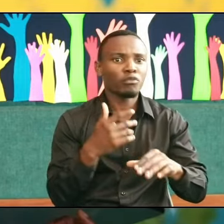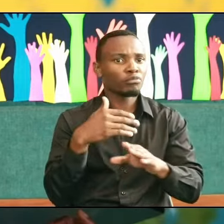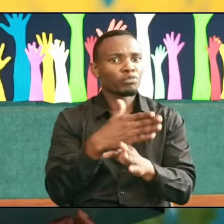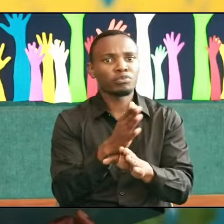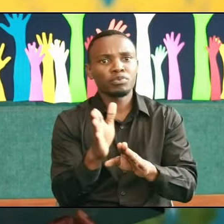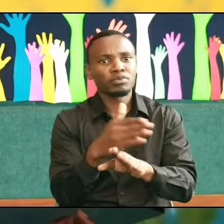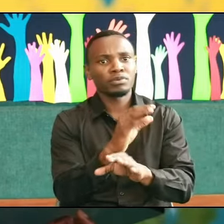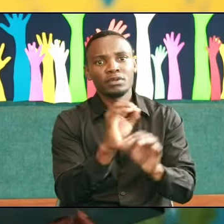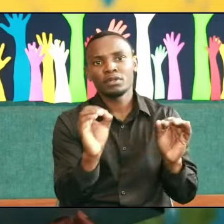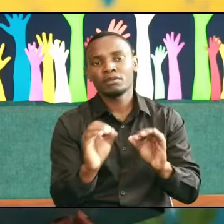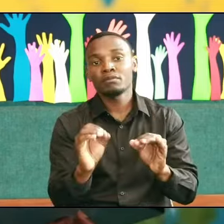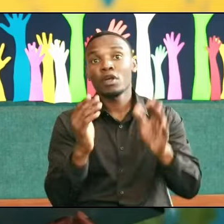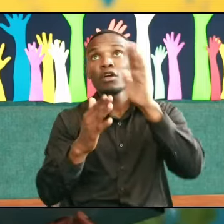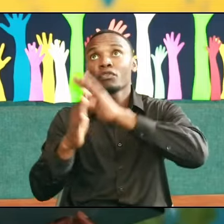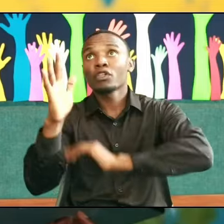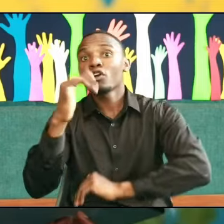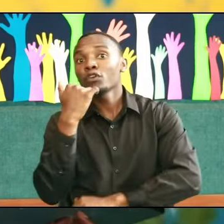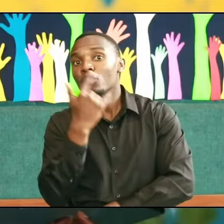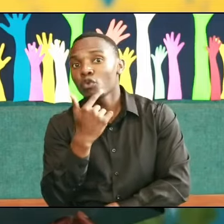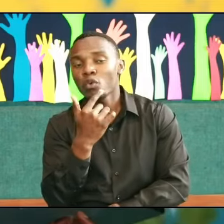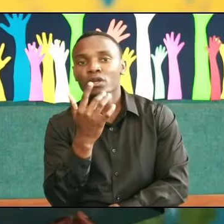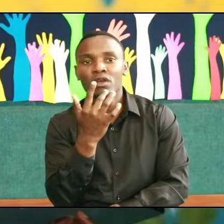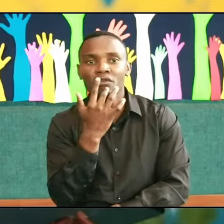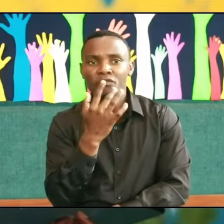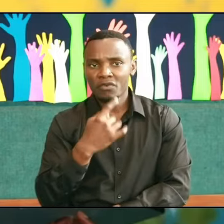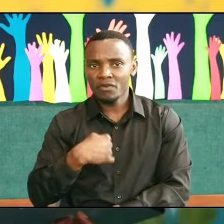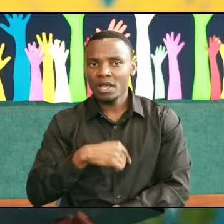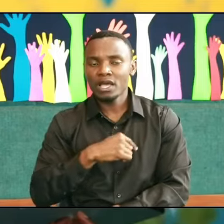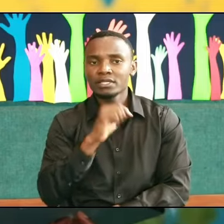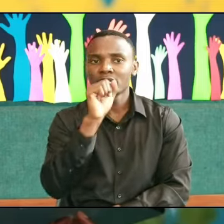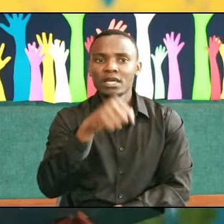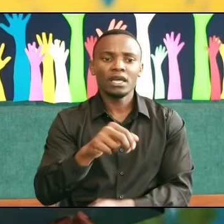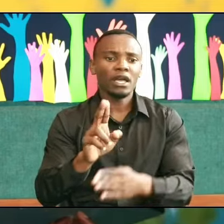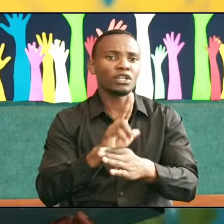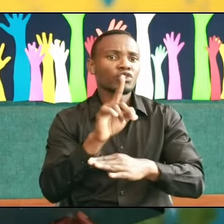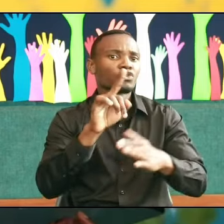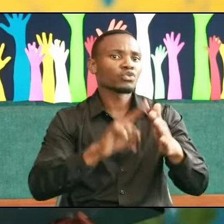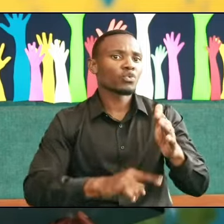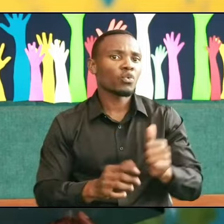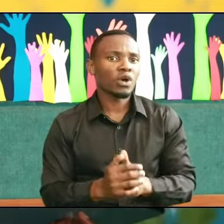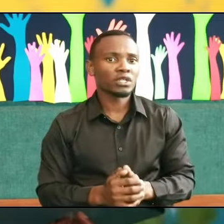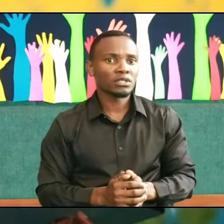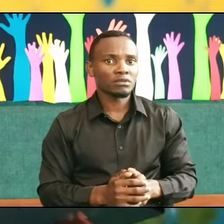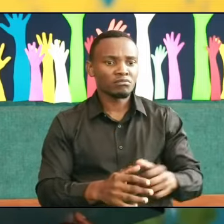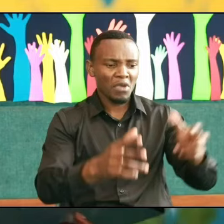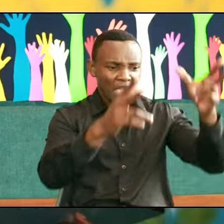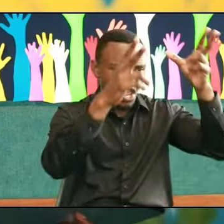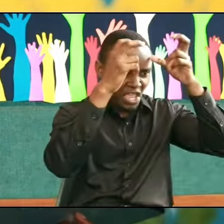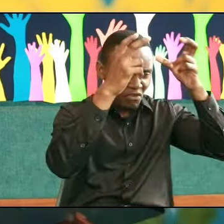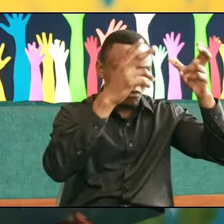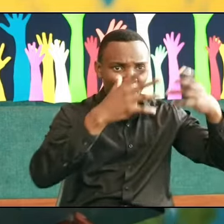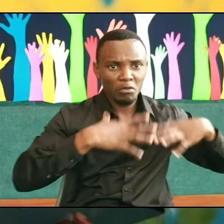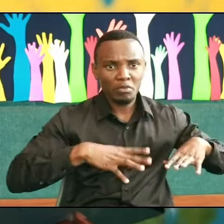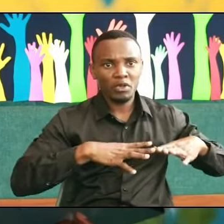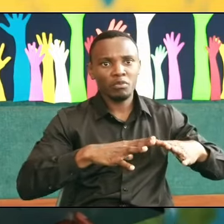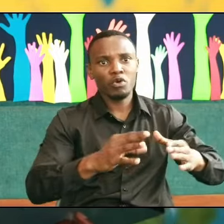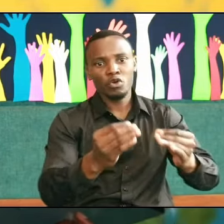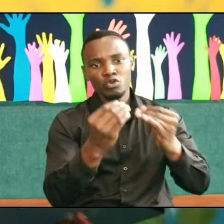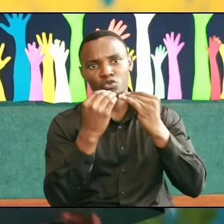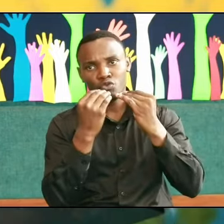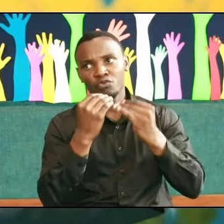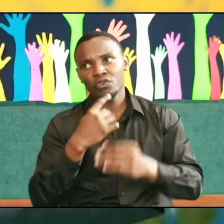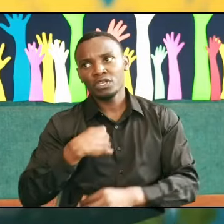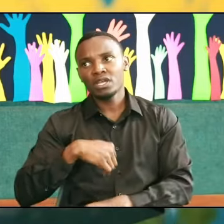The God who favors us can even use devils to feed us.